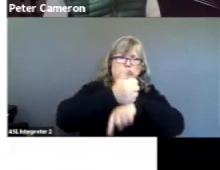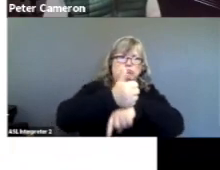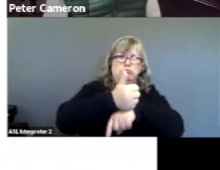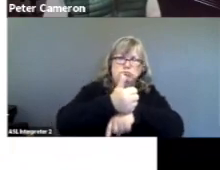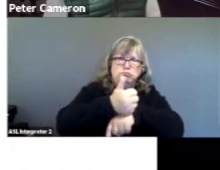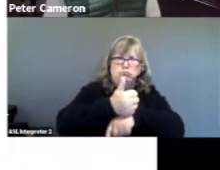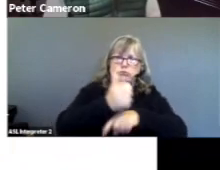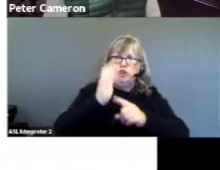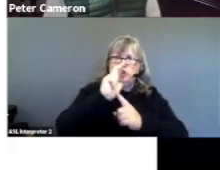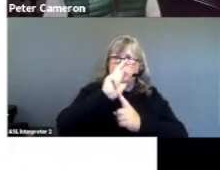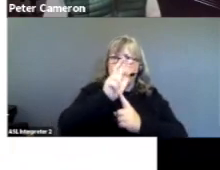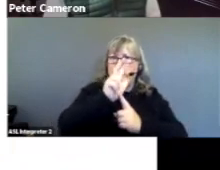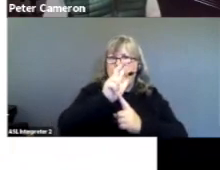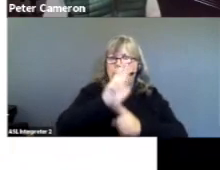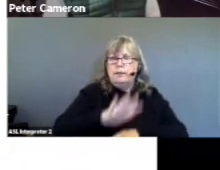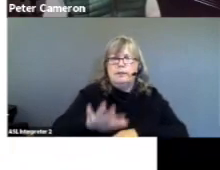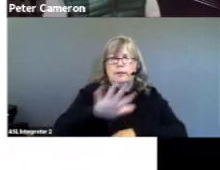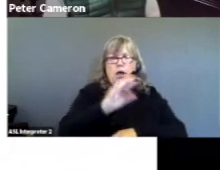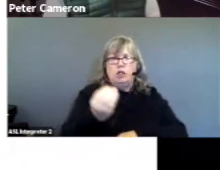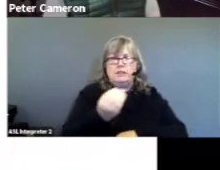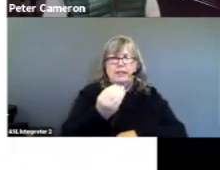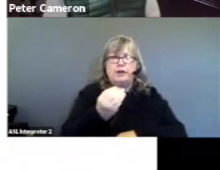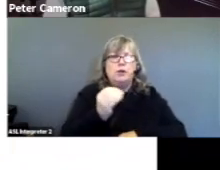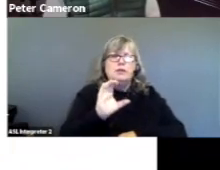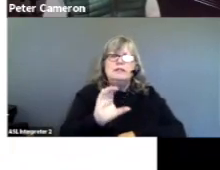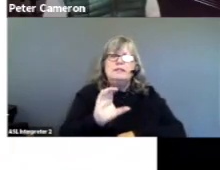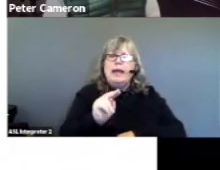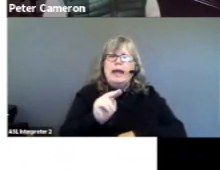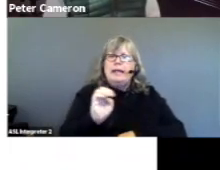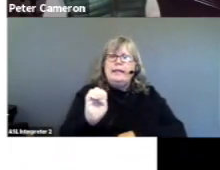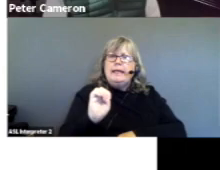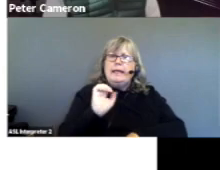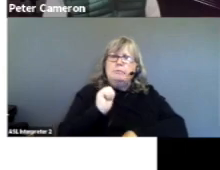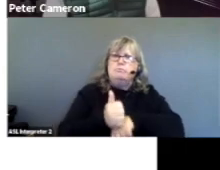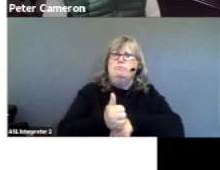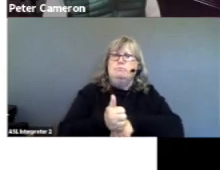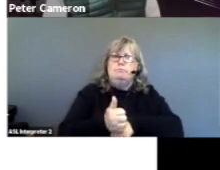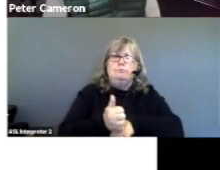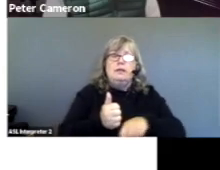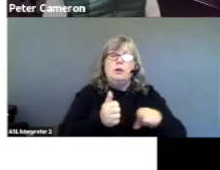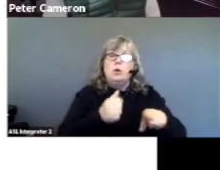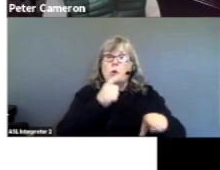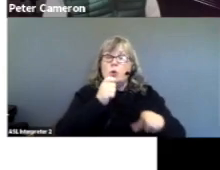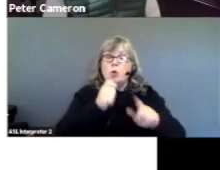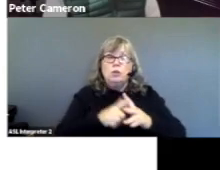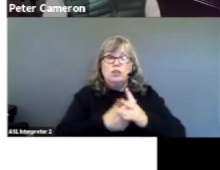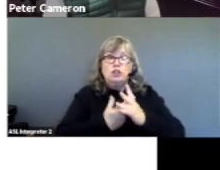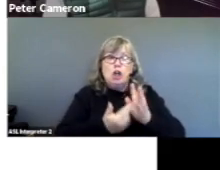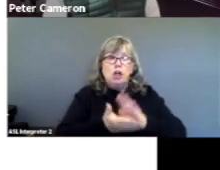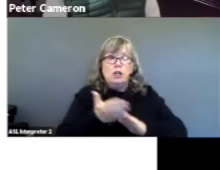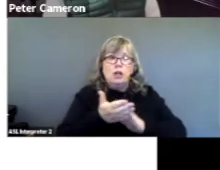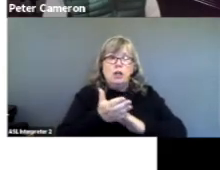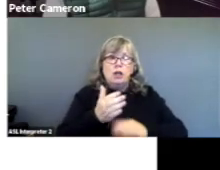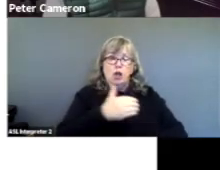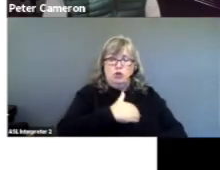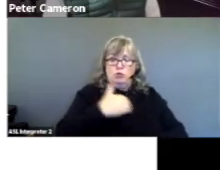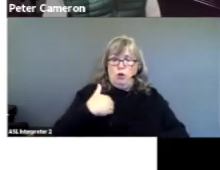Ontario. It was put up at the CNE grounds, and it was started by the Toronto Renewable Energy